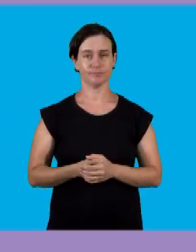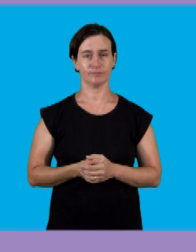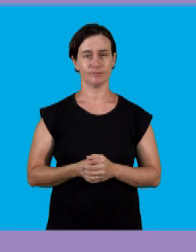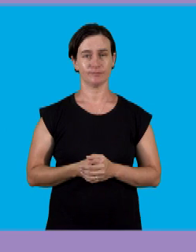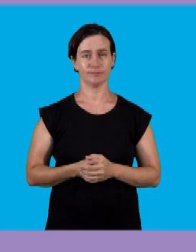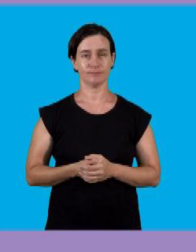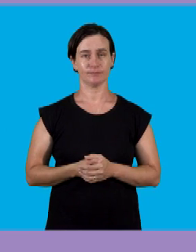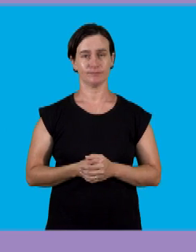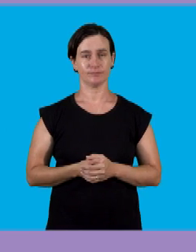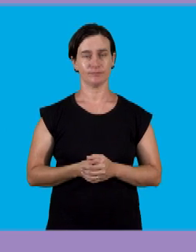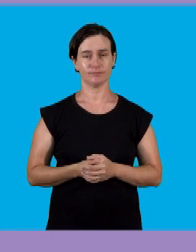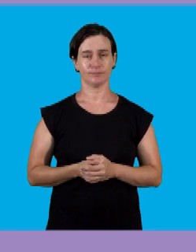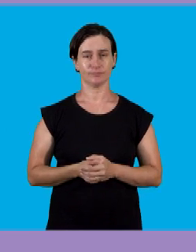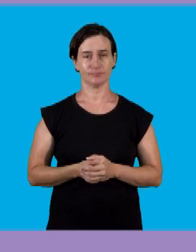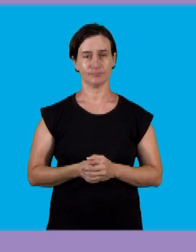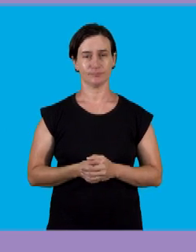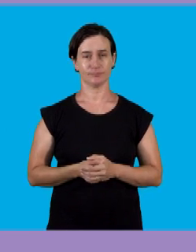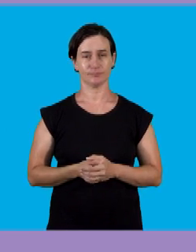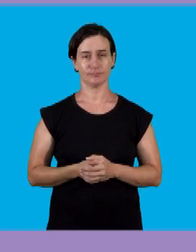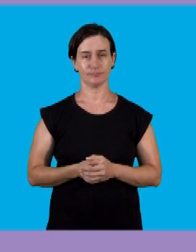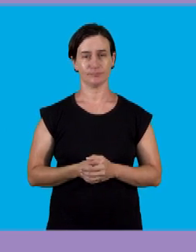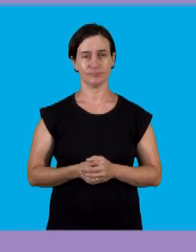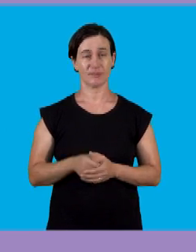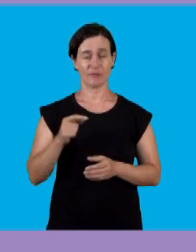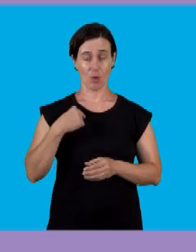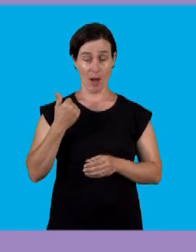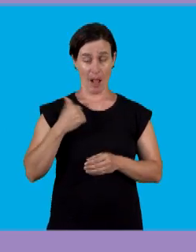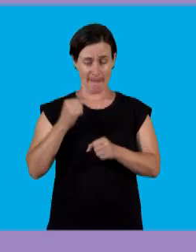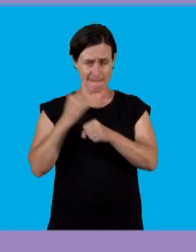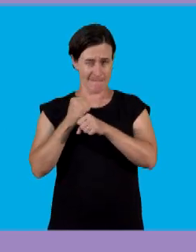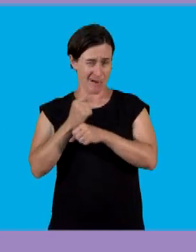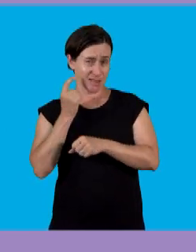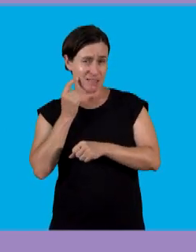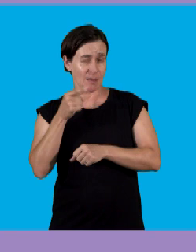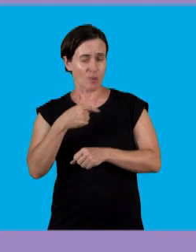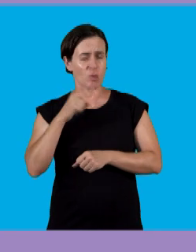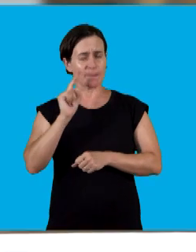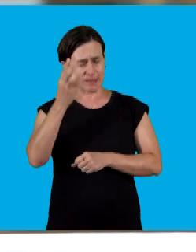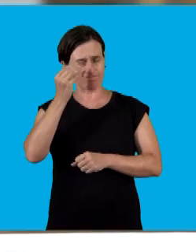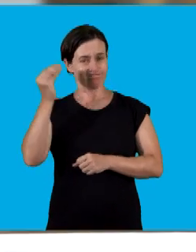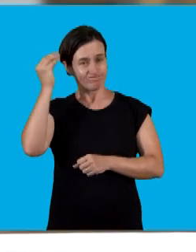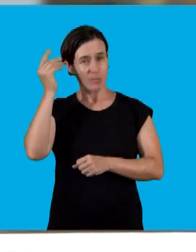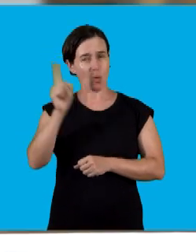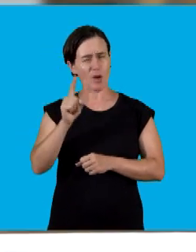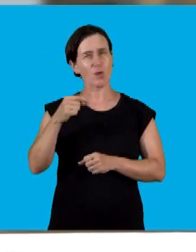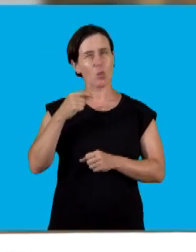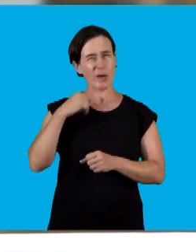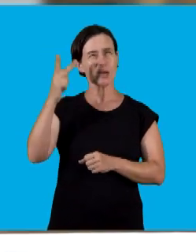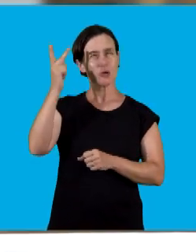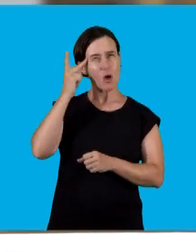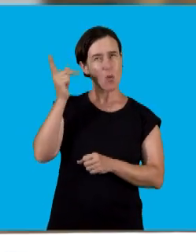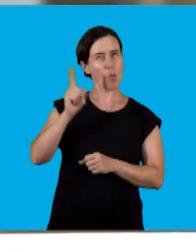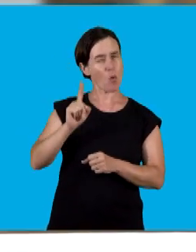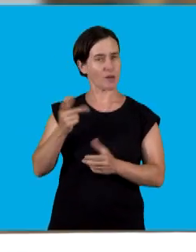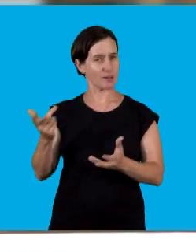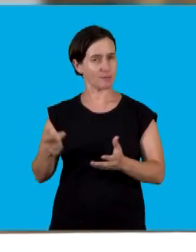Now, remember, when we are simplifying these expressions, we need to remember our previous knowledge, and